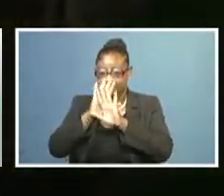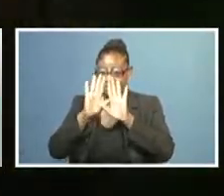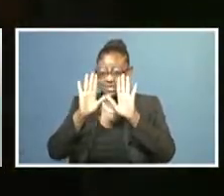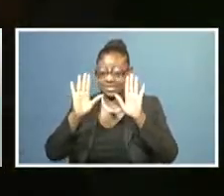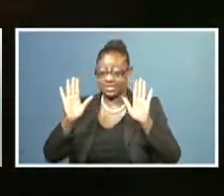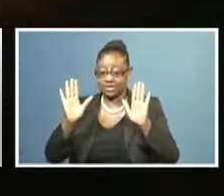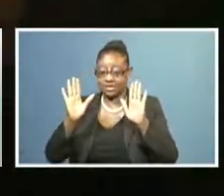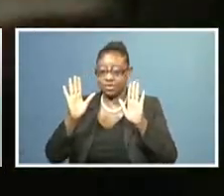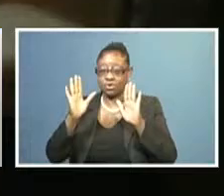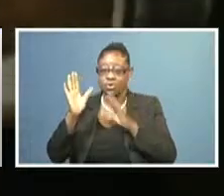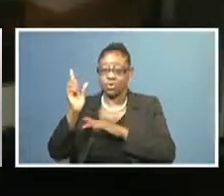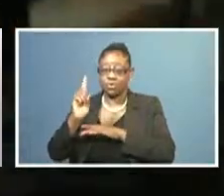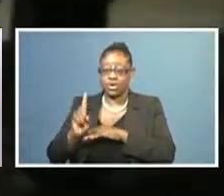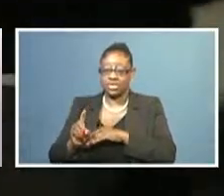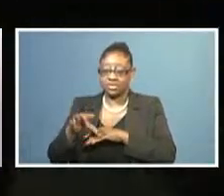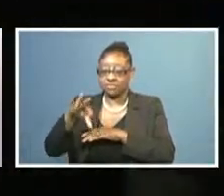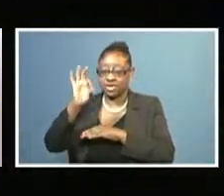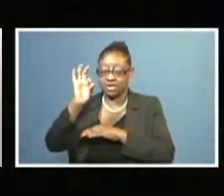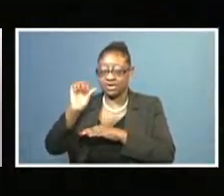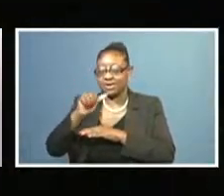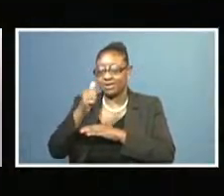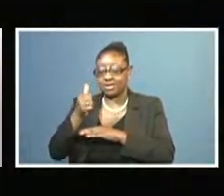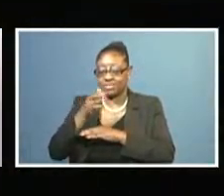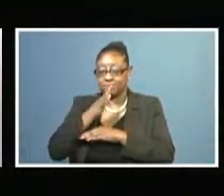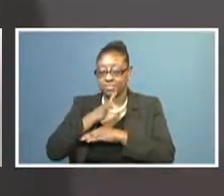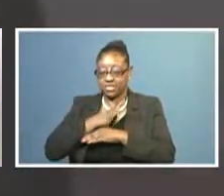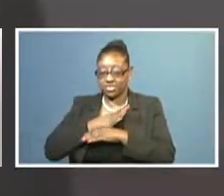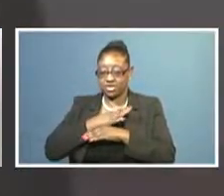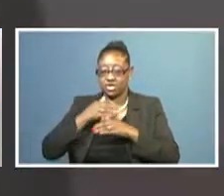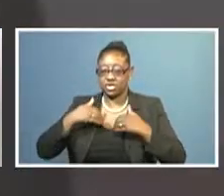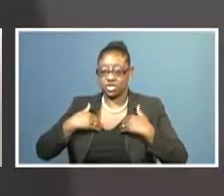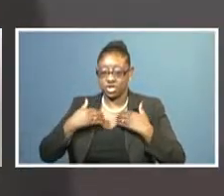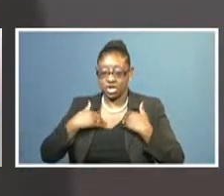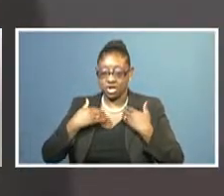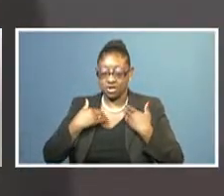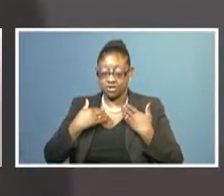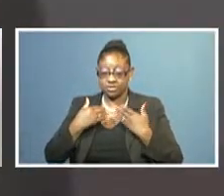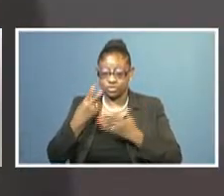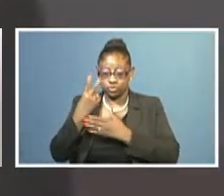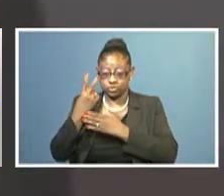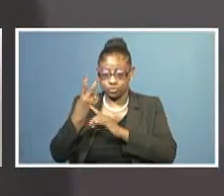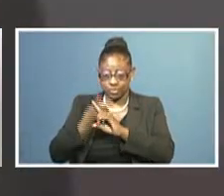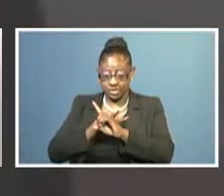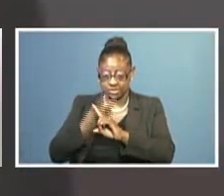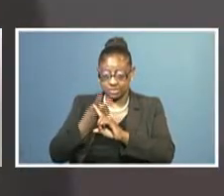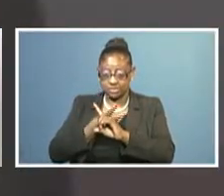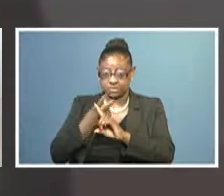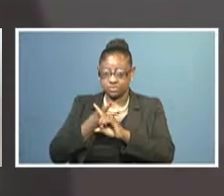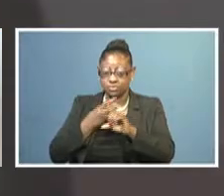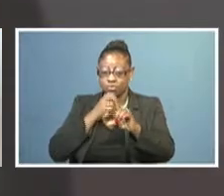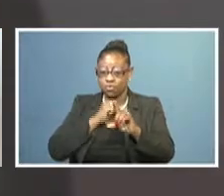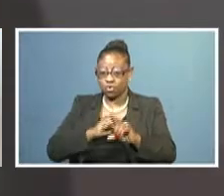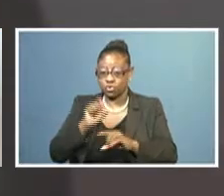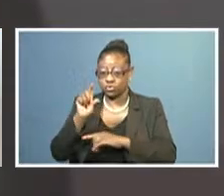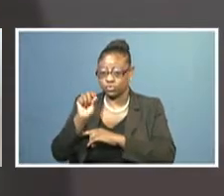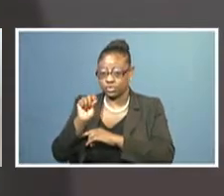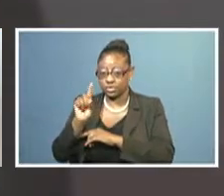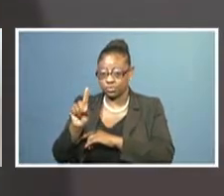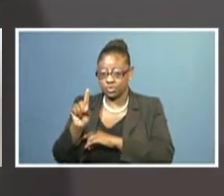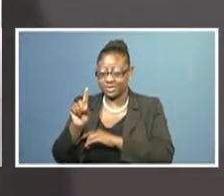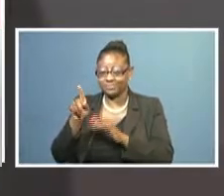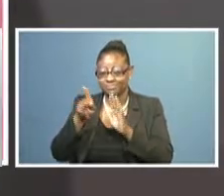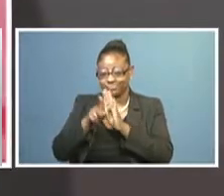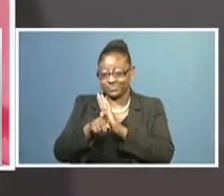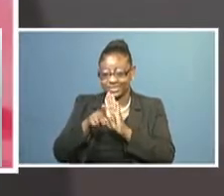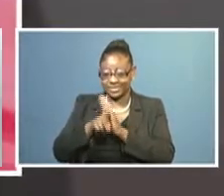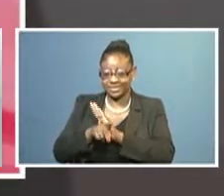that befell another young mother here in the capital. Less than 2 months after 21-year-old Heavenly Tervias was